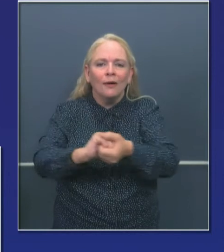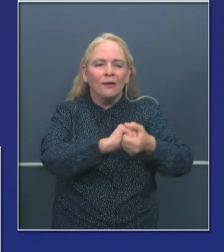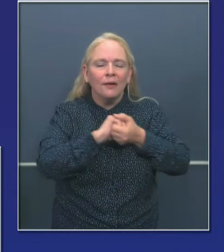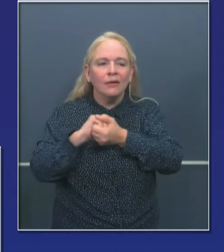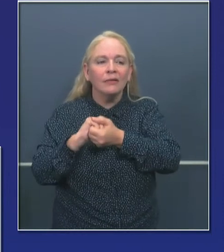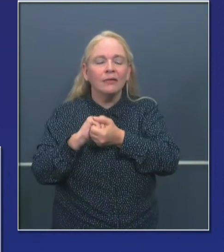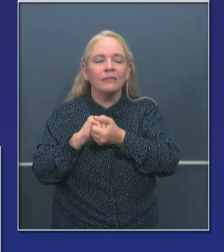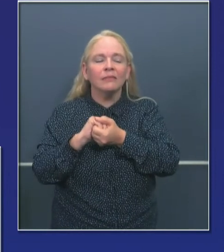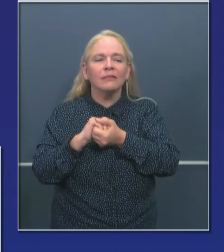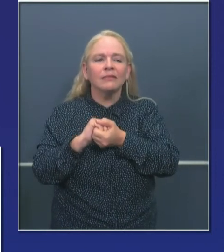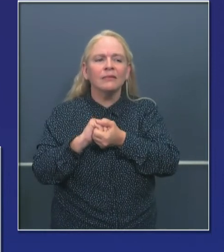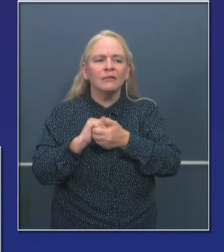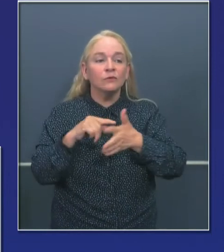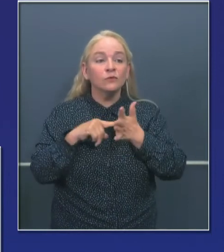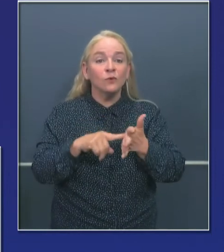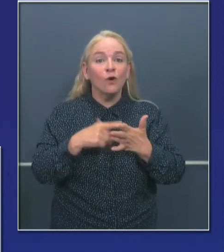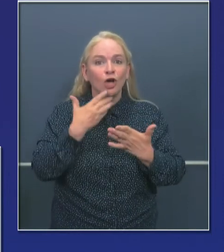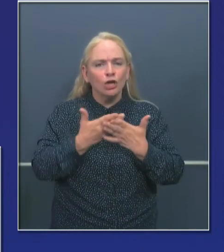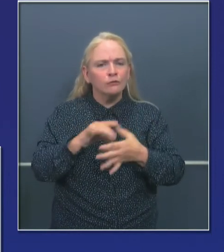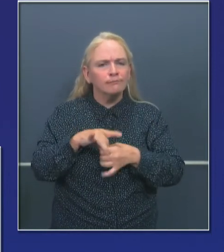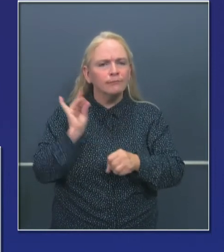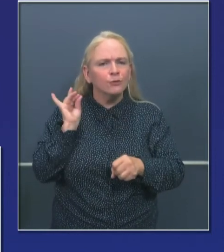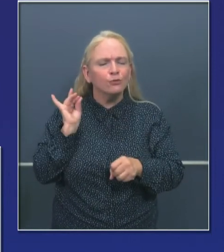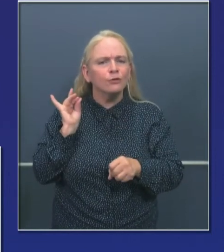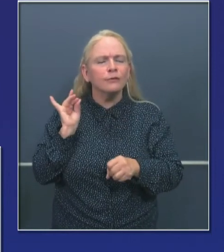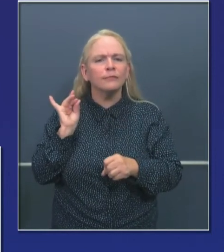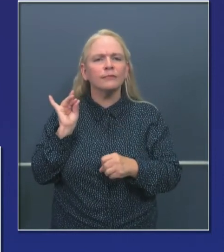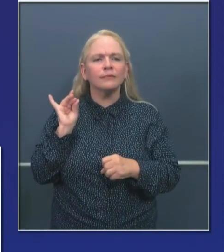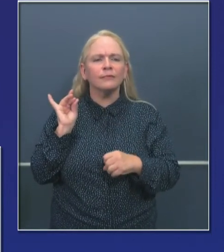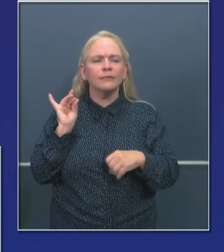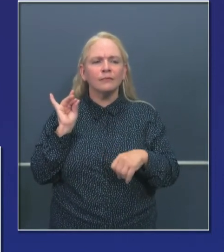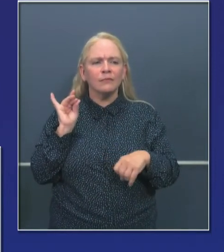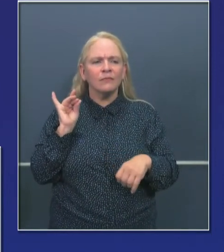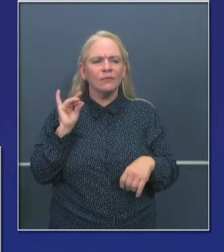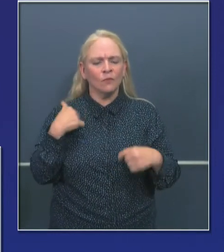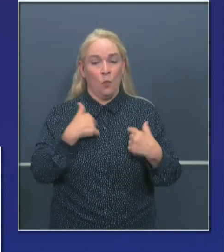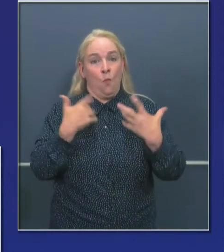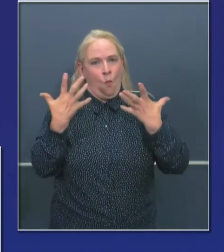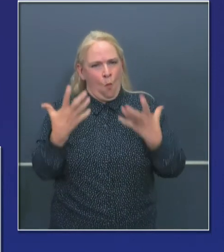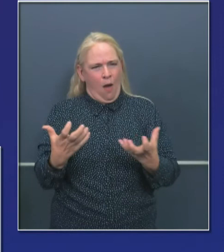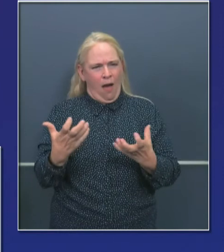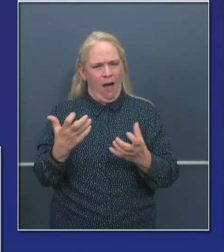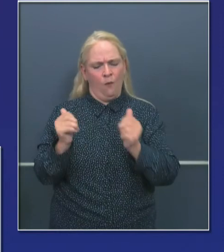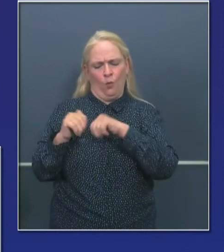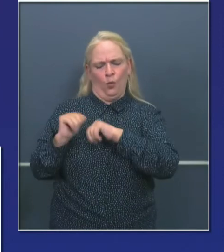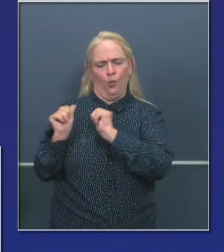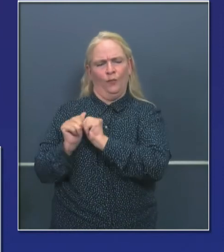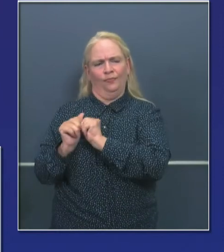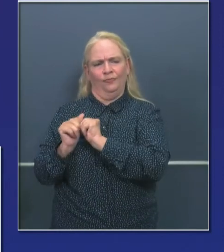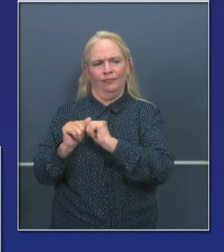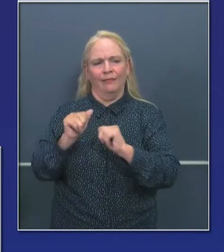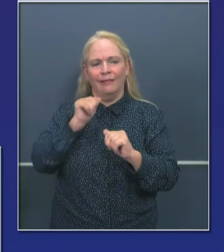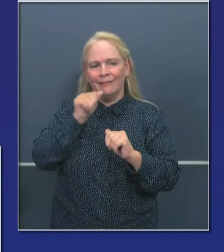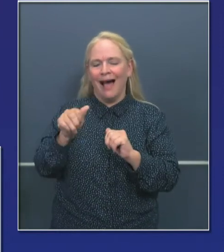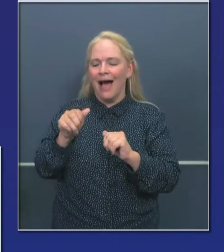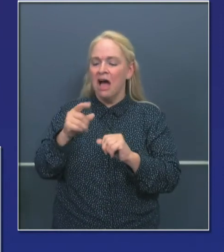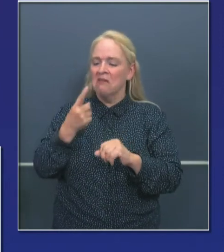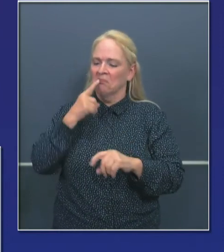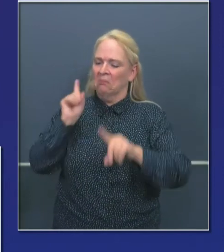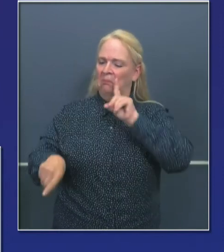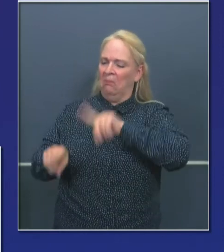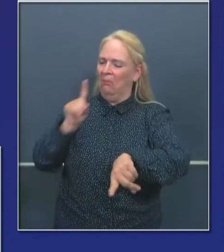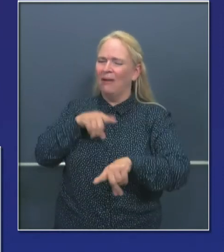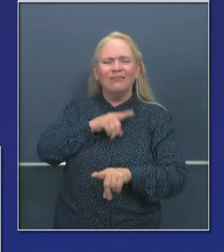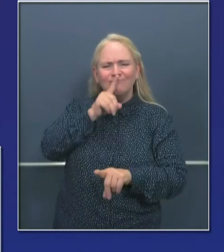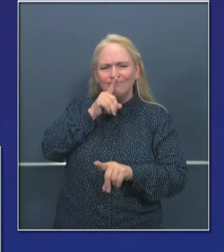don't want to do things to you, but with you. But we reserve the right to move forward with this mandate if we don't